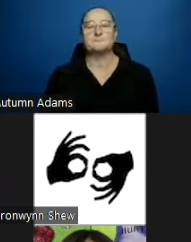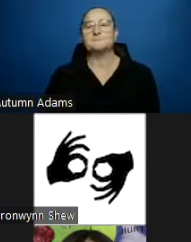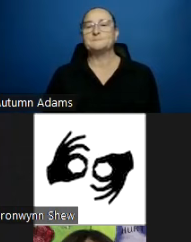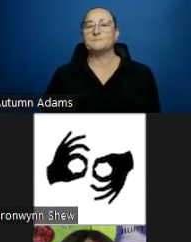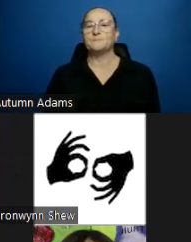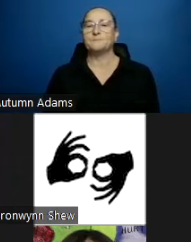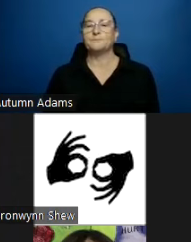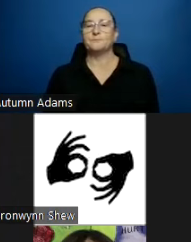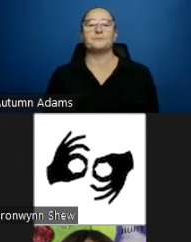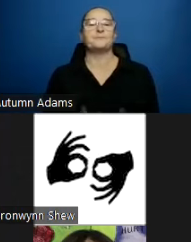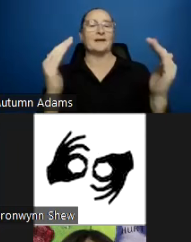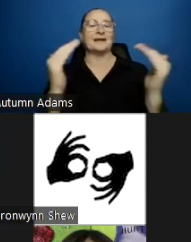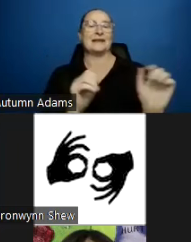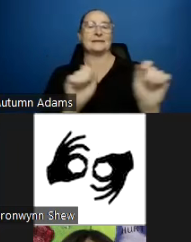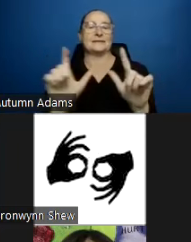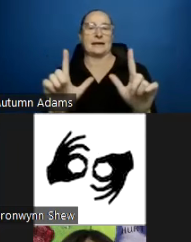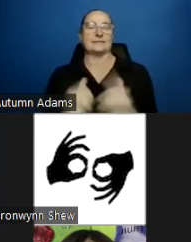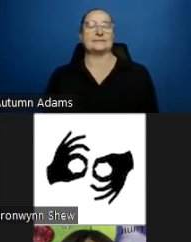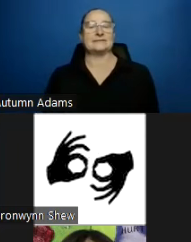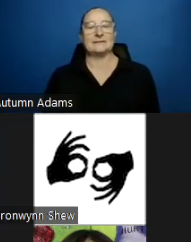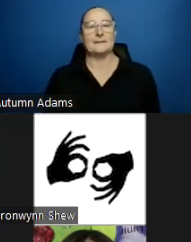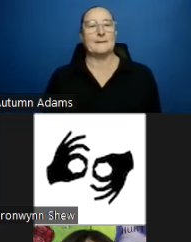Okay, next slide, please.